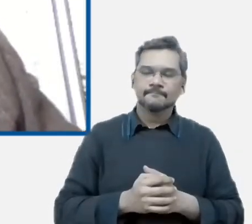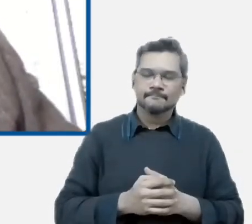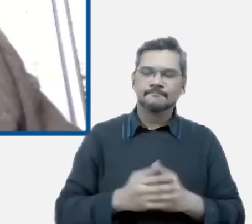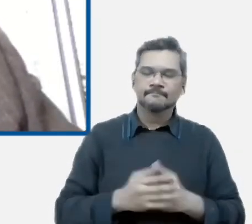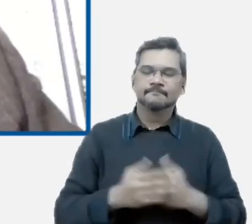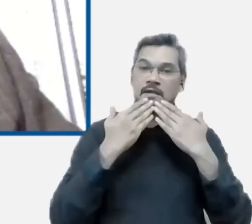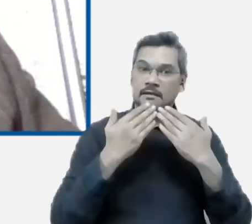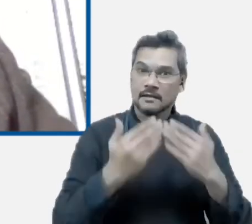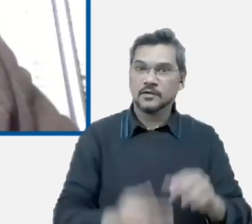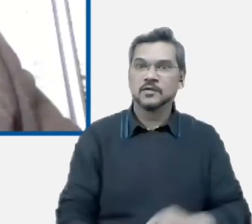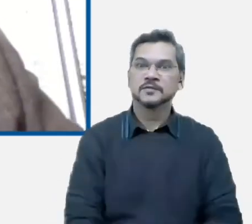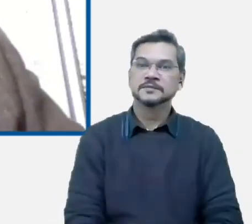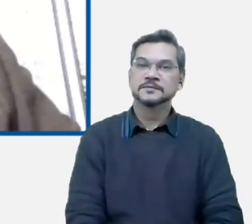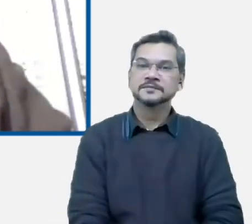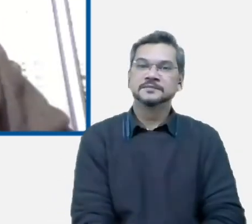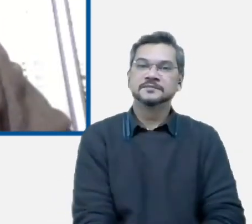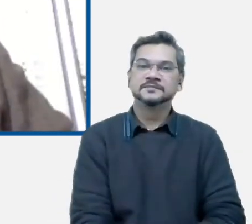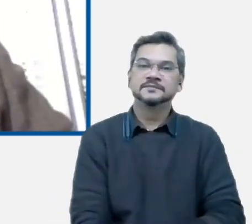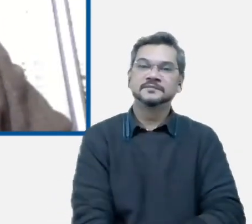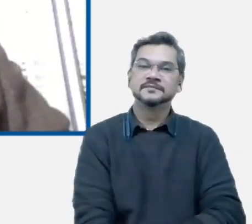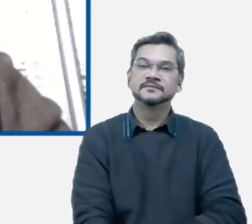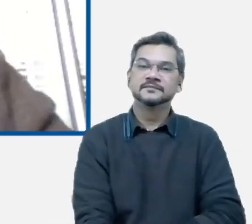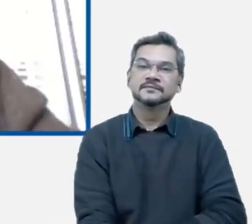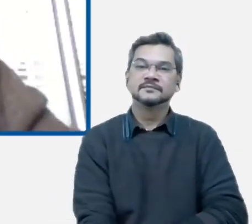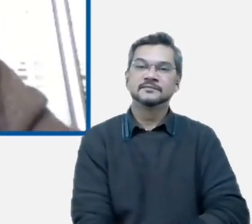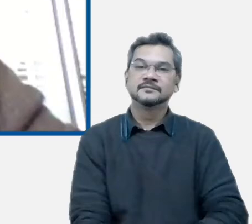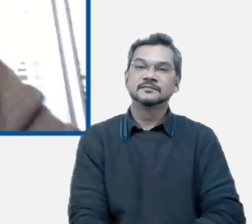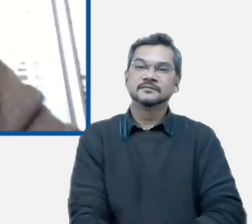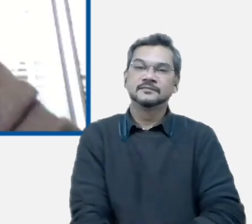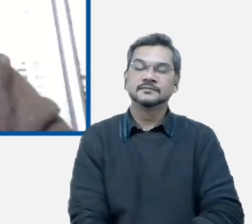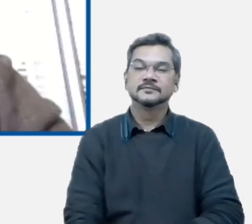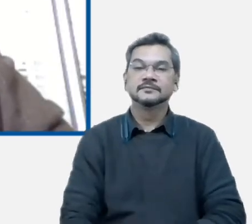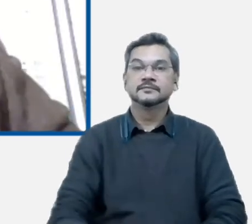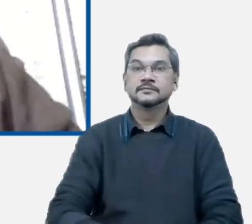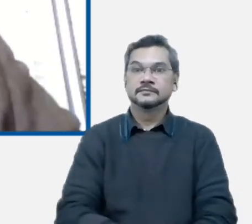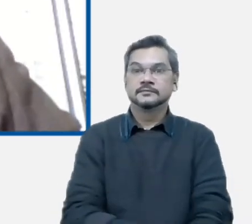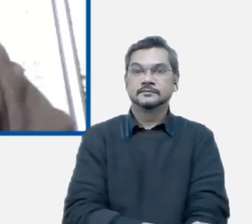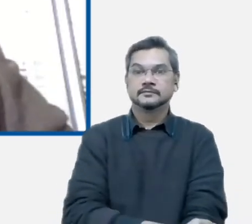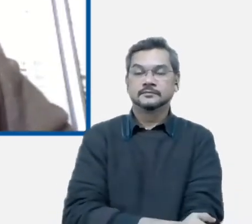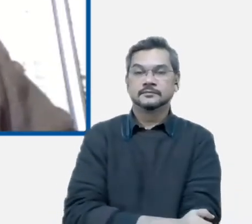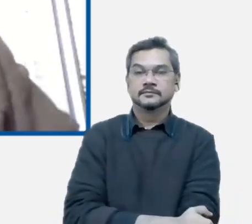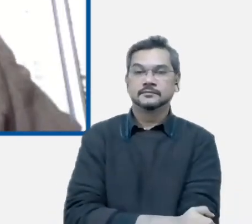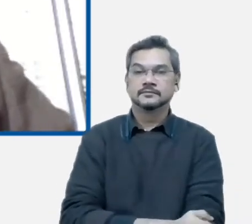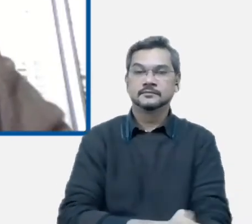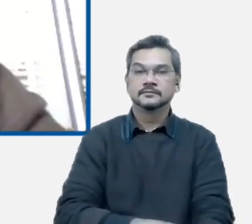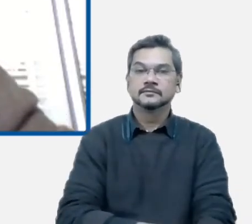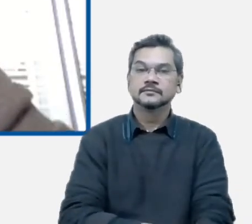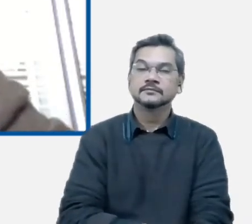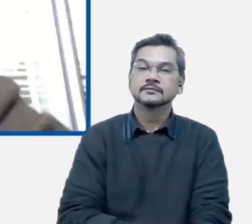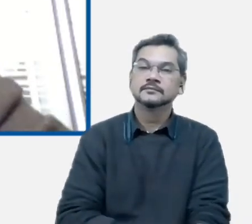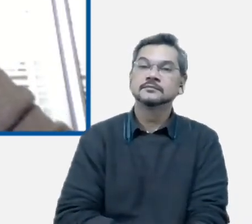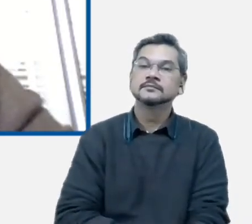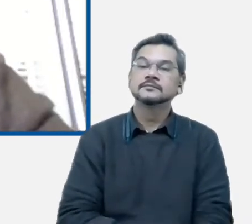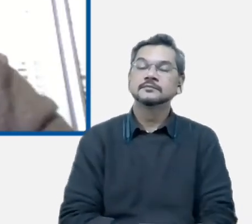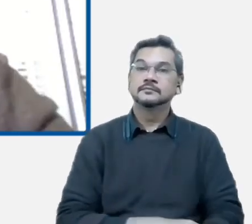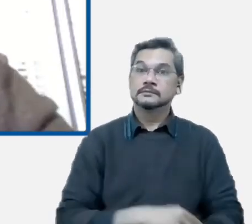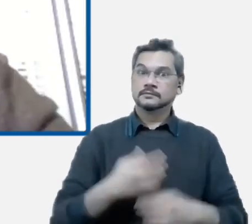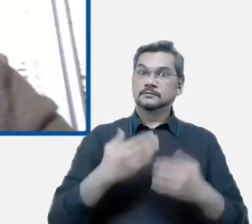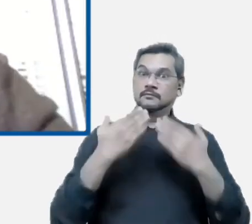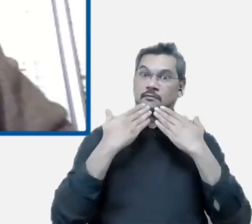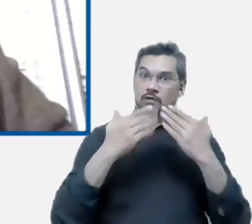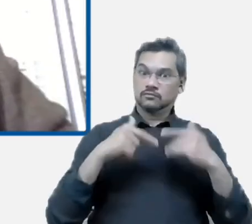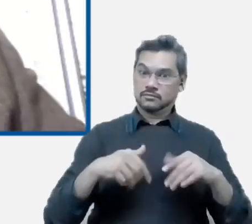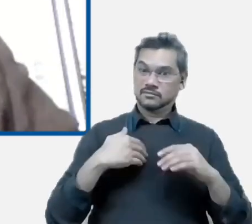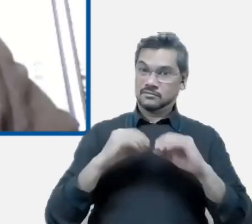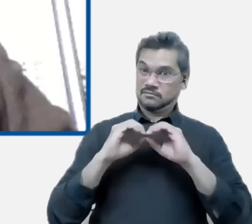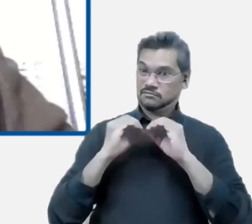we in Eswatini, we are working on strengthening the National Vulnerability Assessment Committee